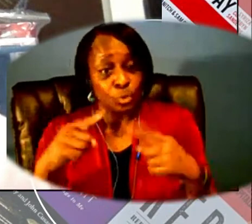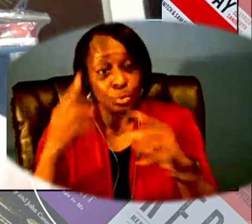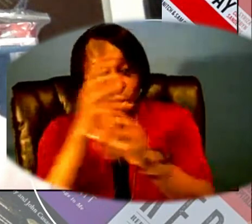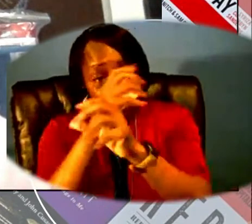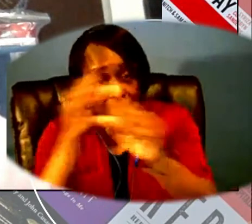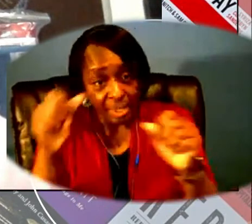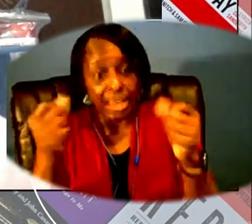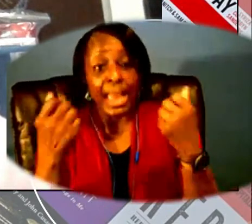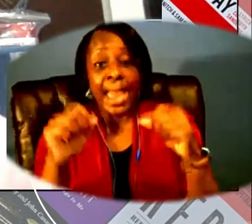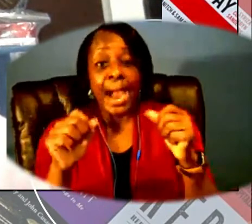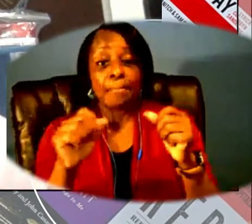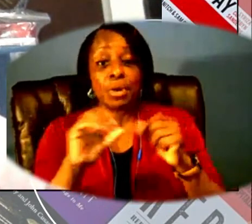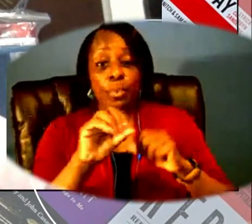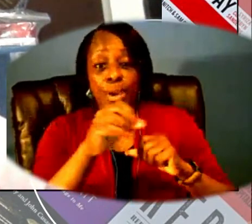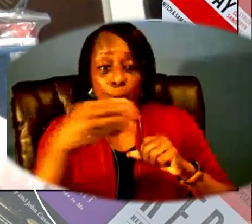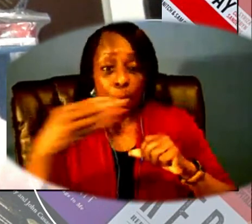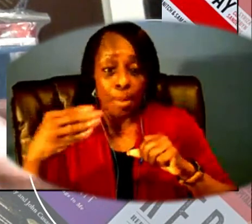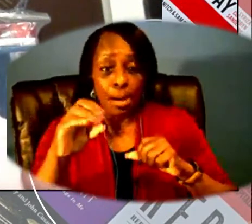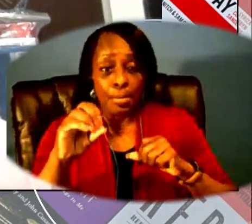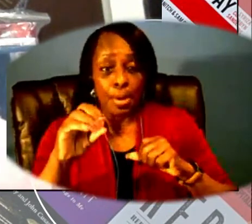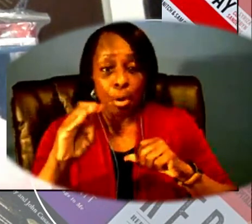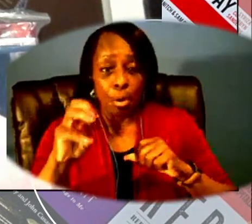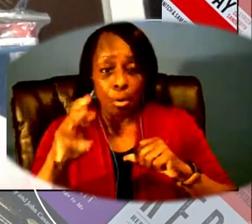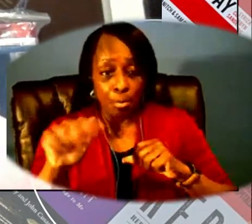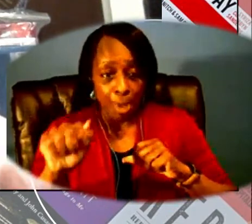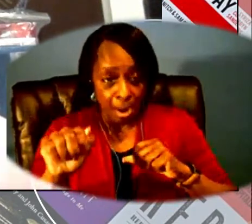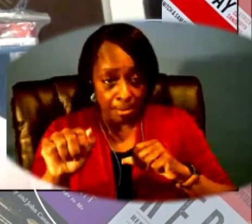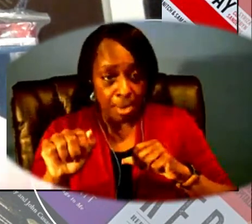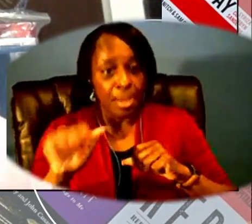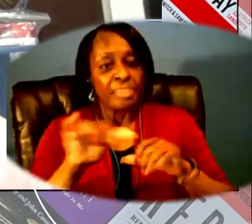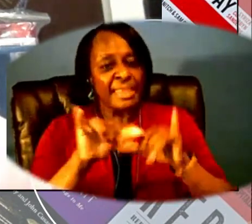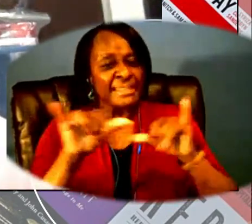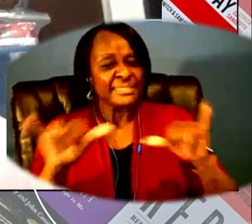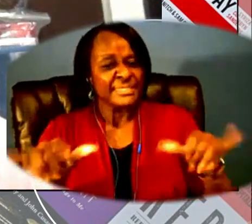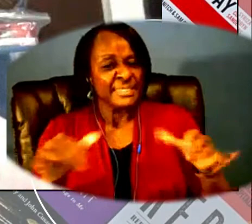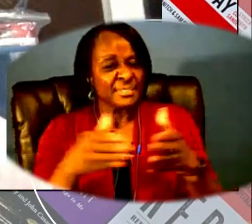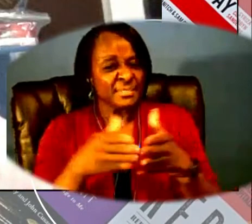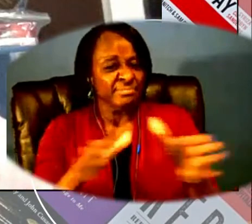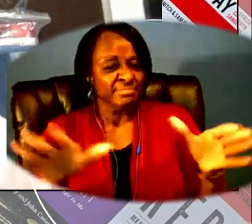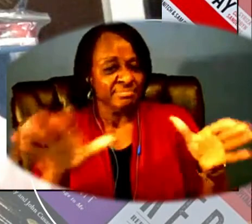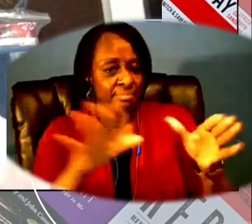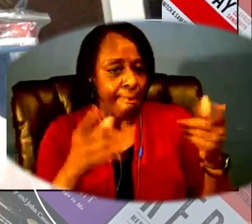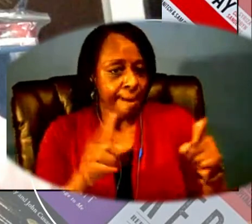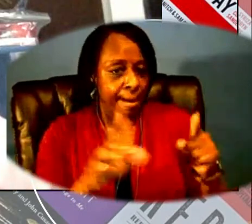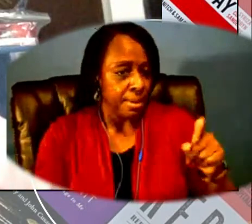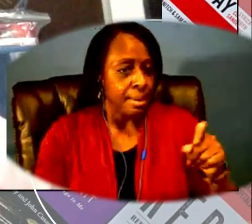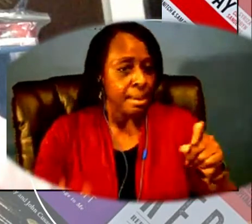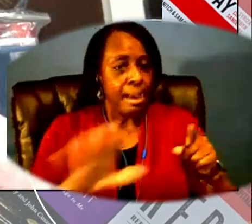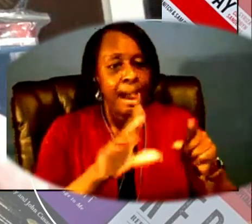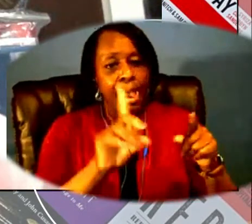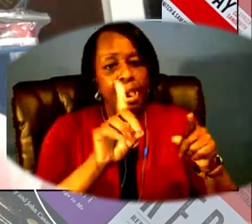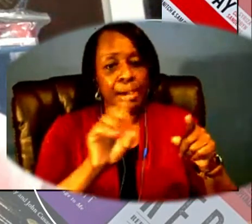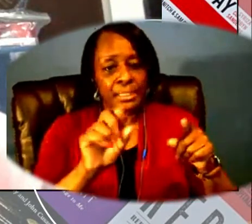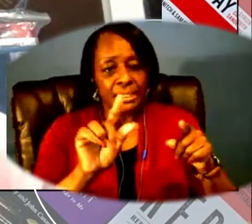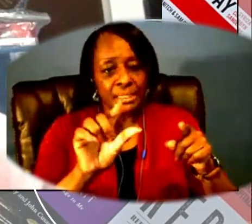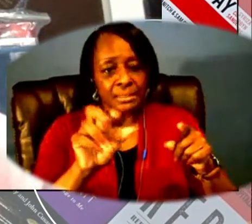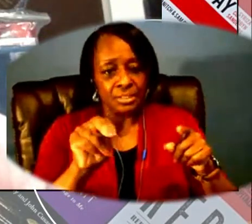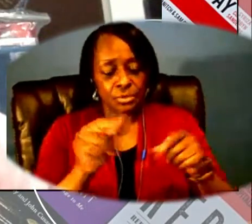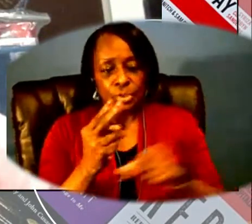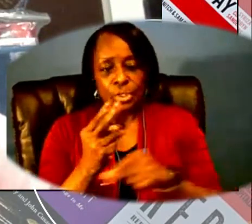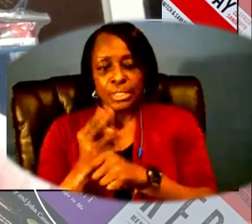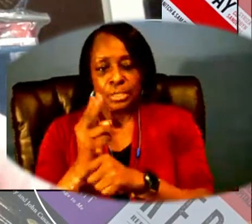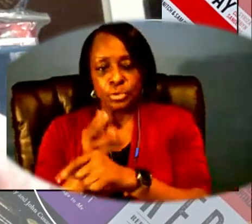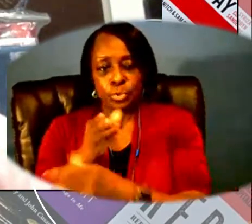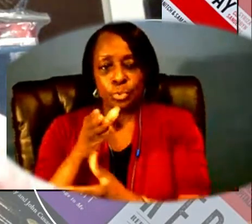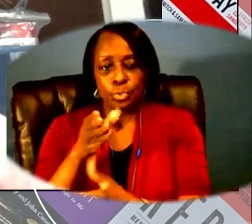Obama, and understanding that there's like a system-wide piece of how detention centers have been weaponized